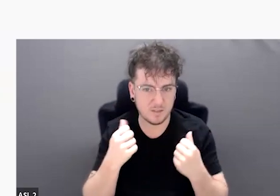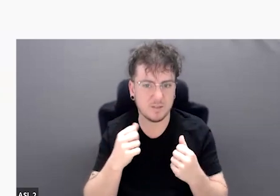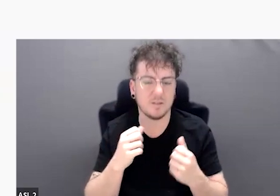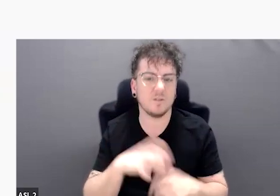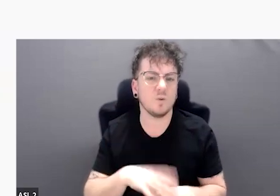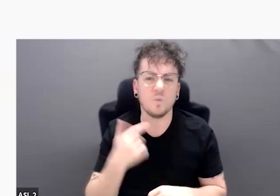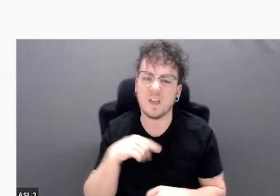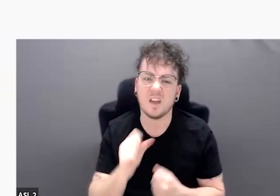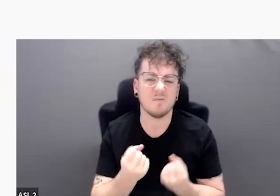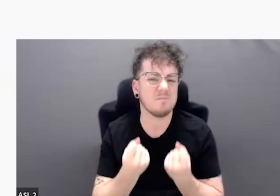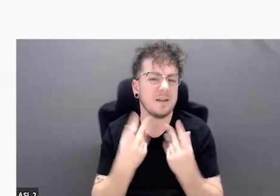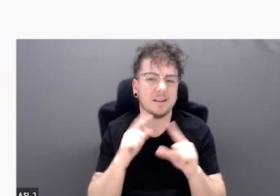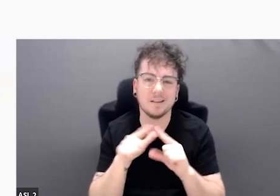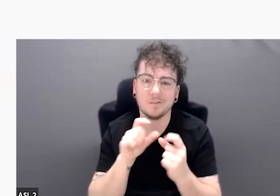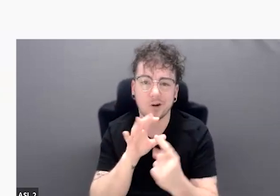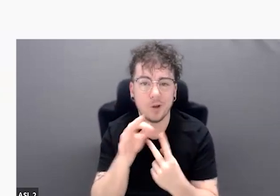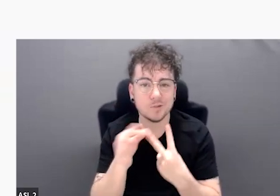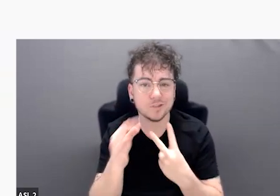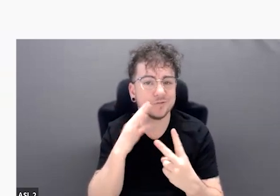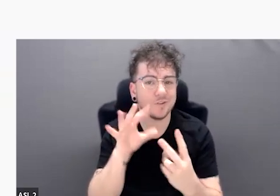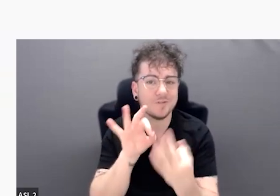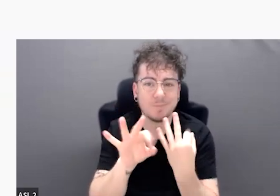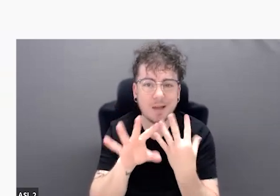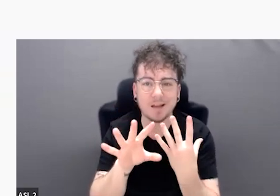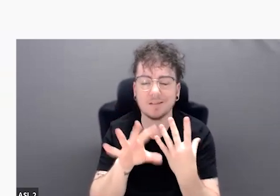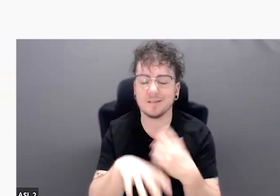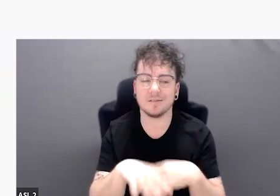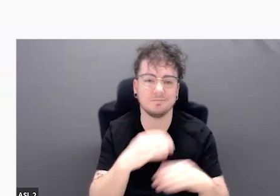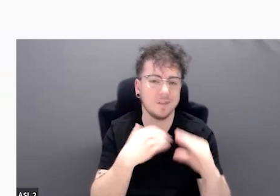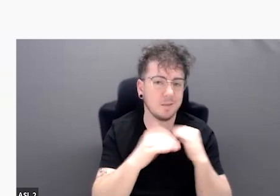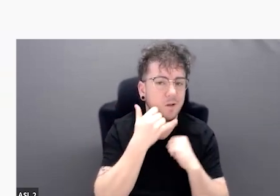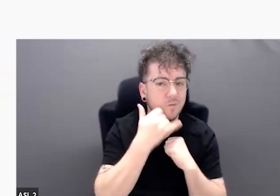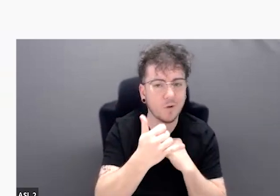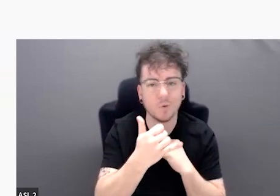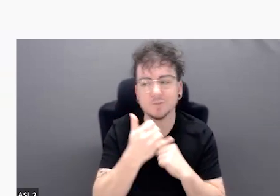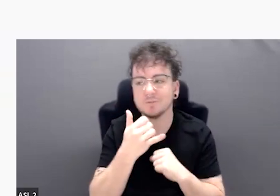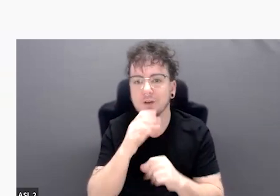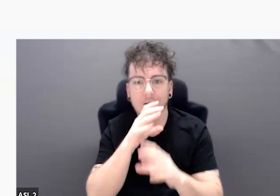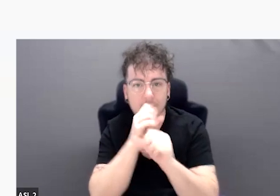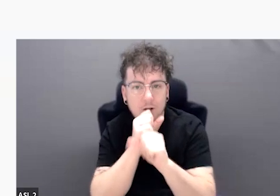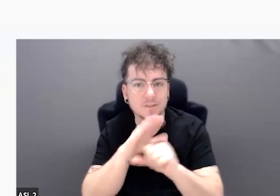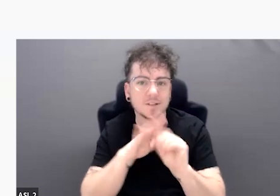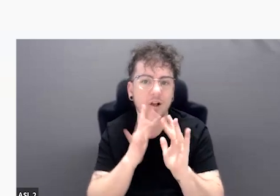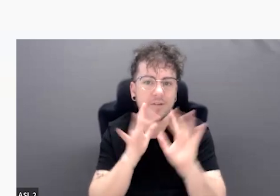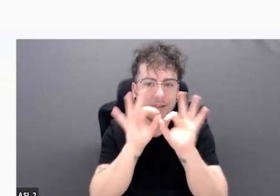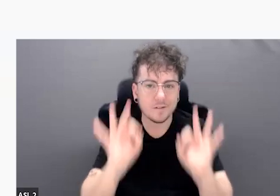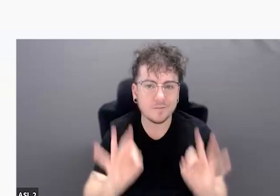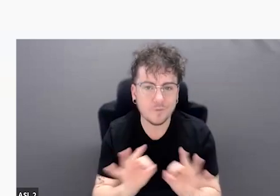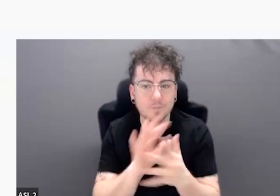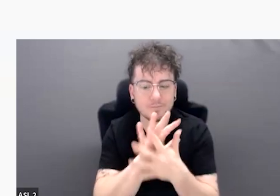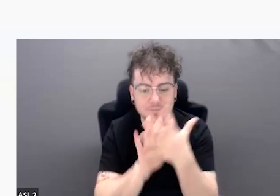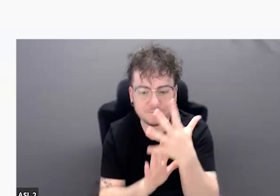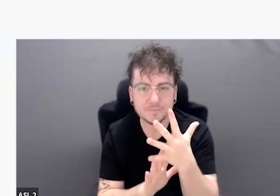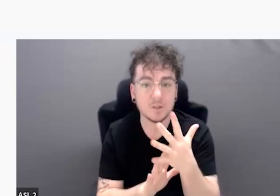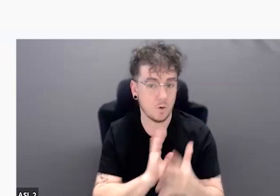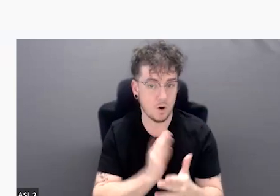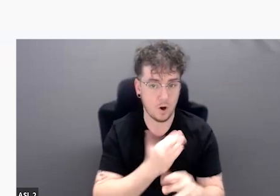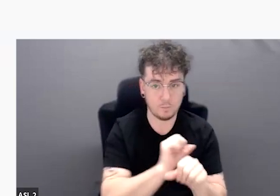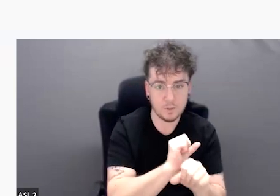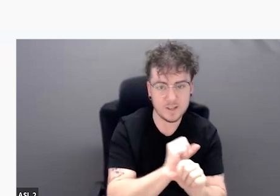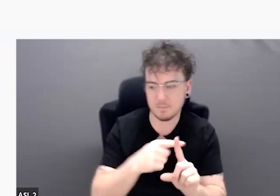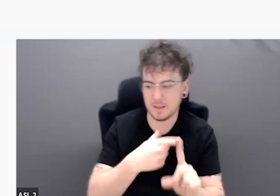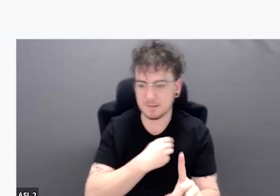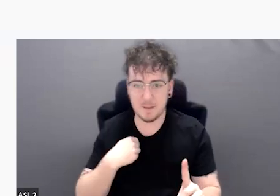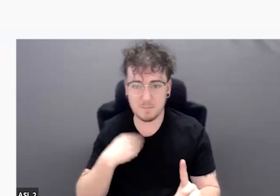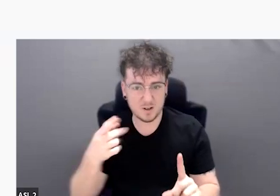all year long, including email, phone, mail, an anonymous online form. So employees and our members that we serve alike can